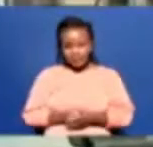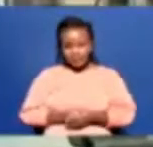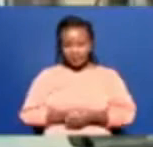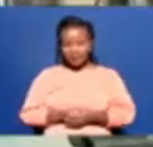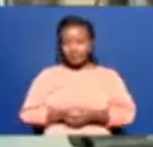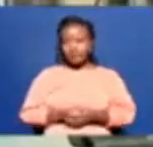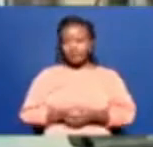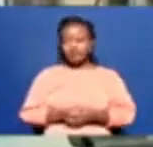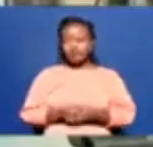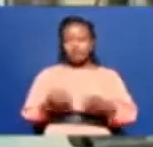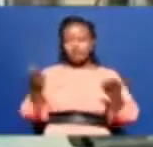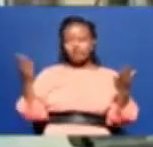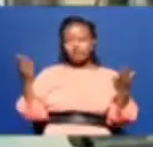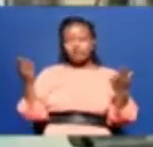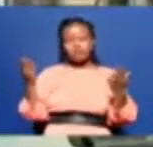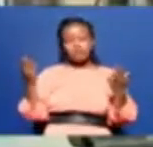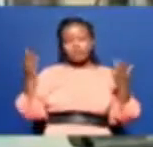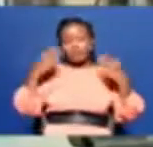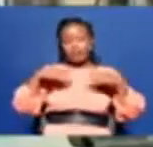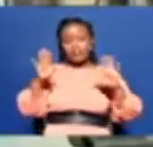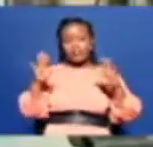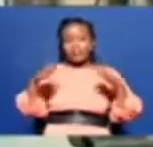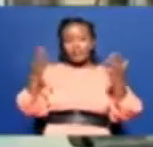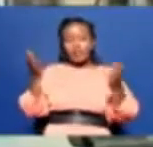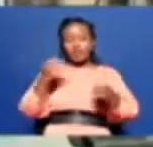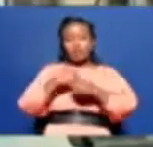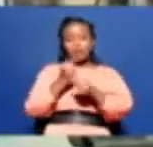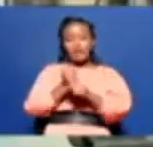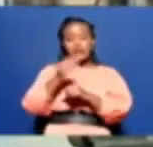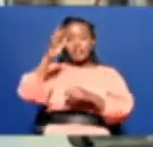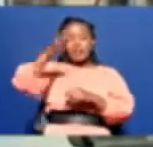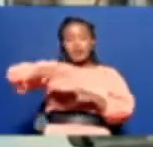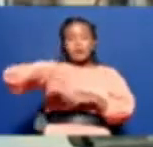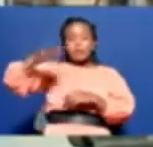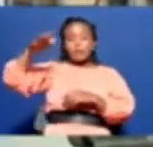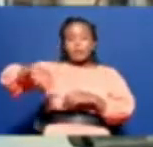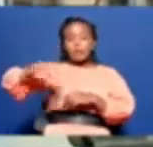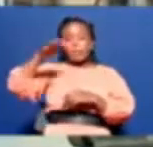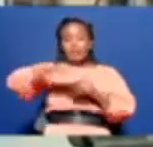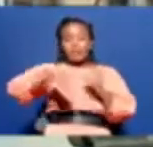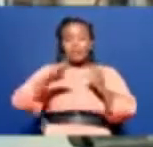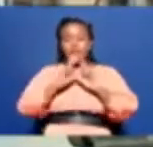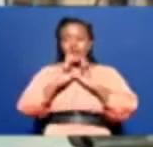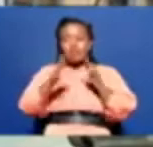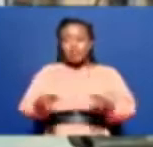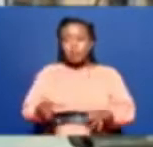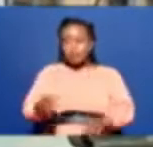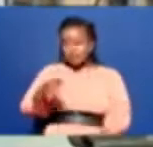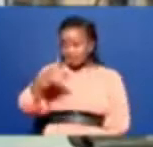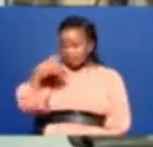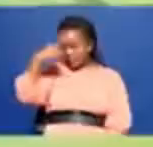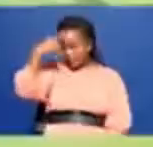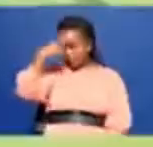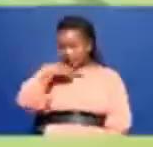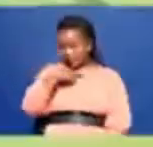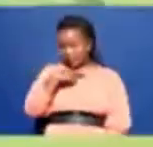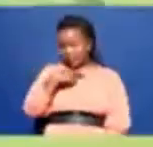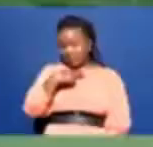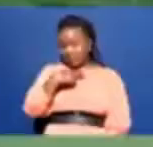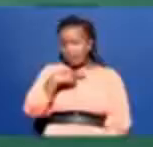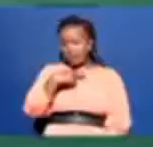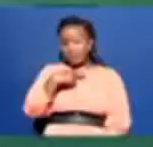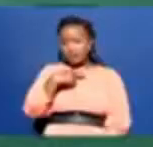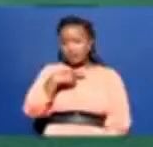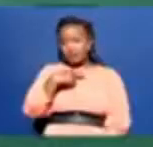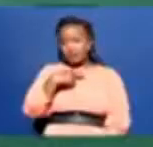And that sums it up for the paint-making process. Reporting from Thika in Kiambu County, I'm Nisi Emmanuel.